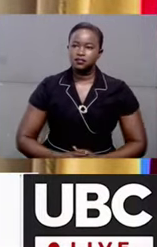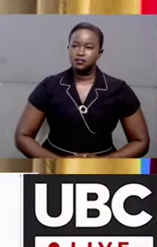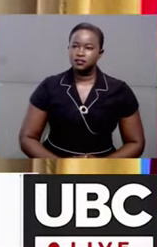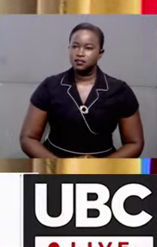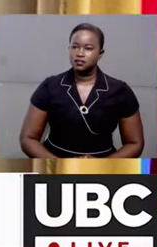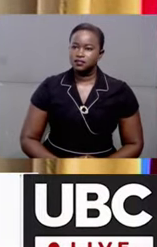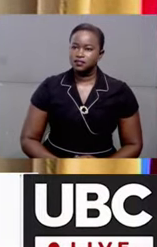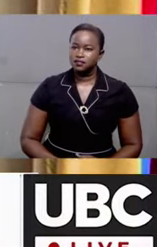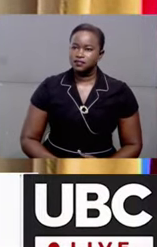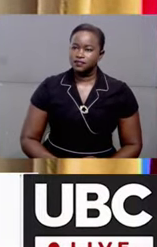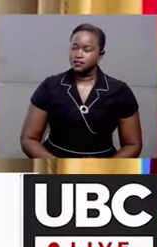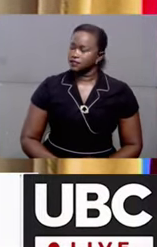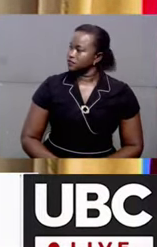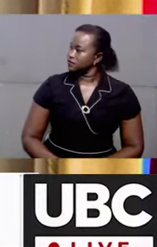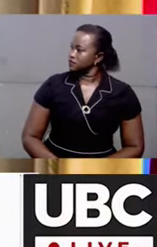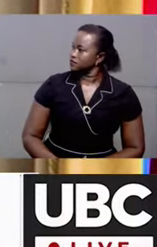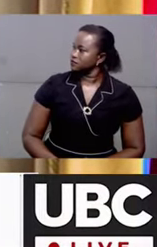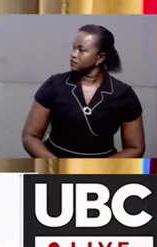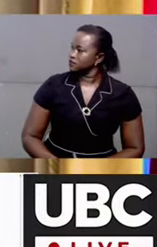Yes.